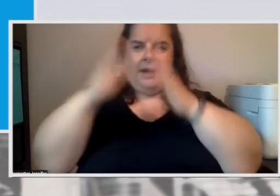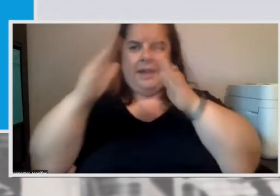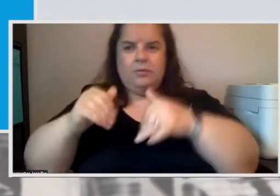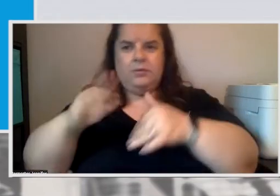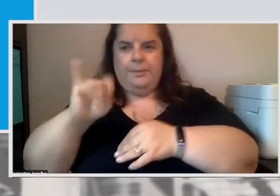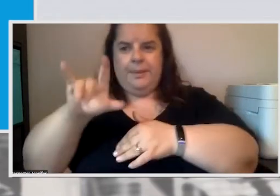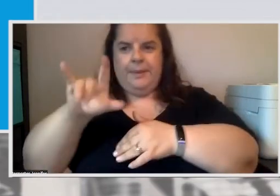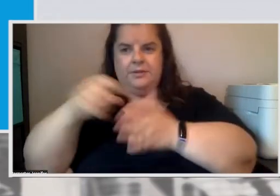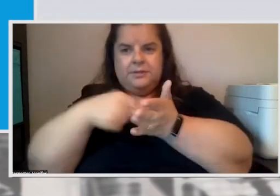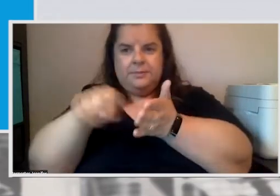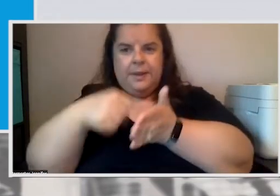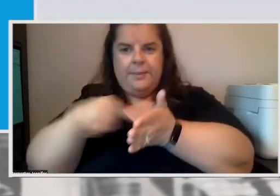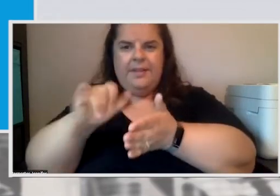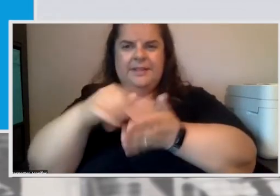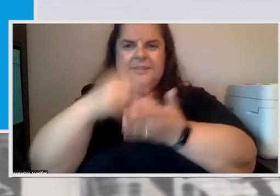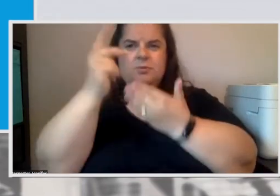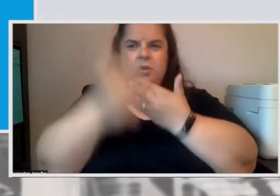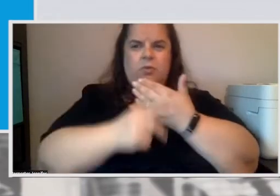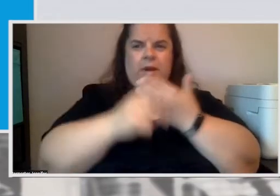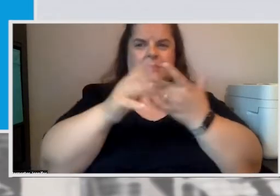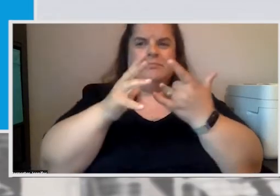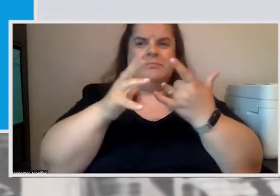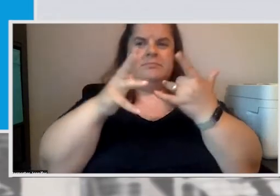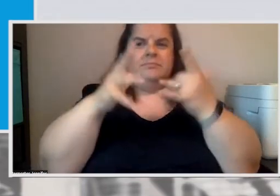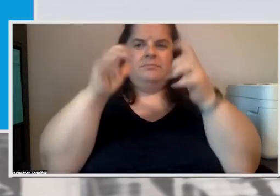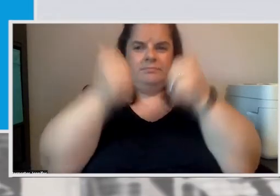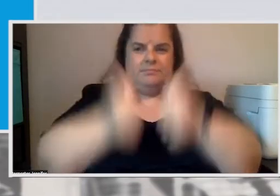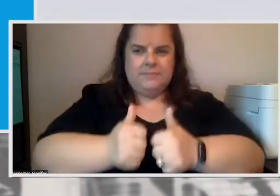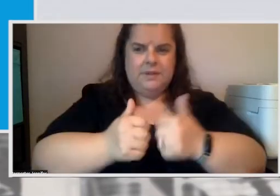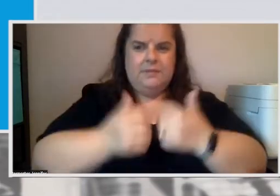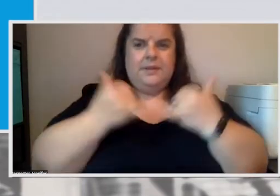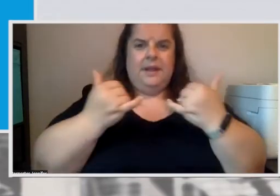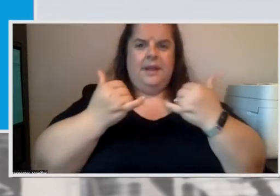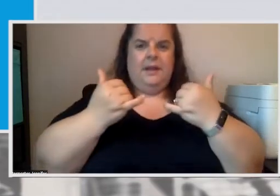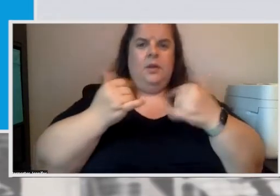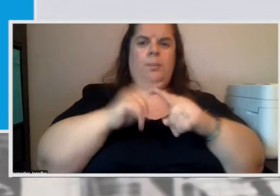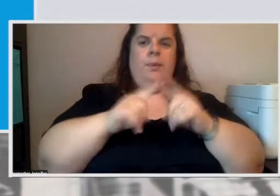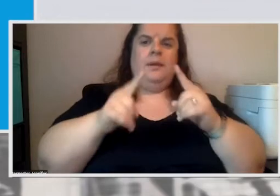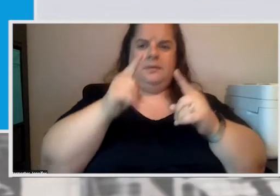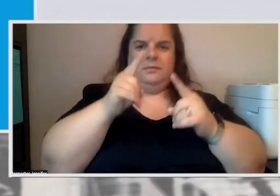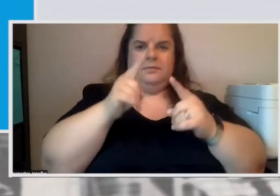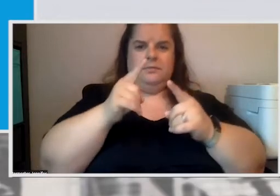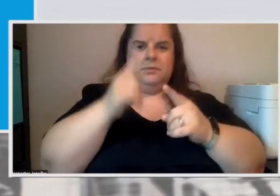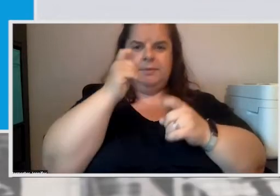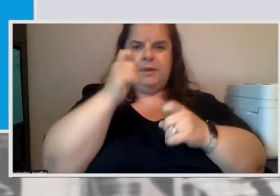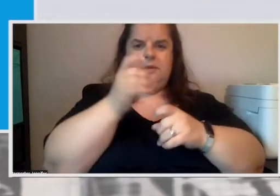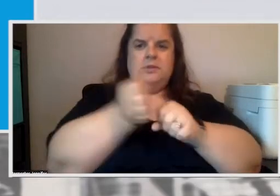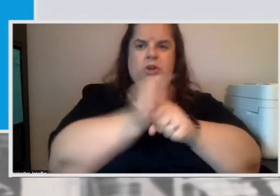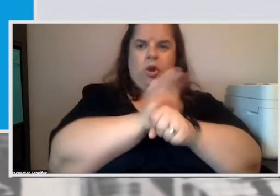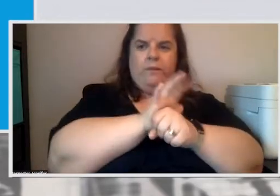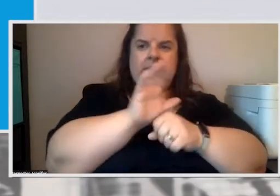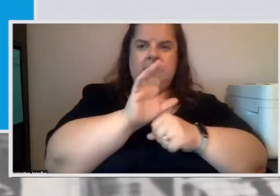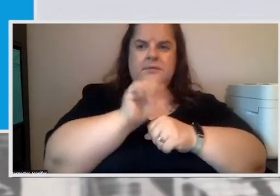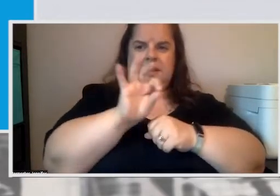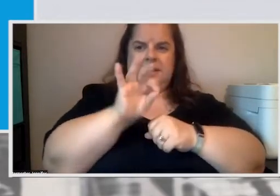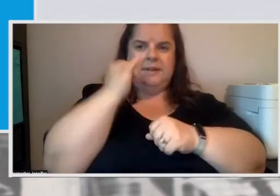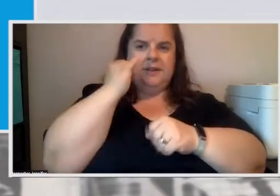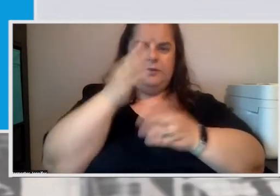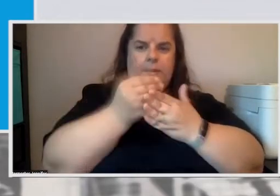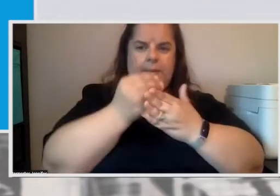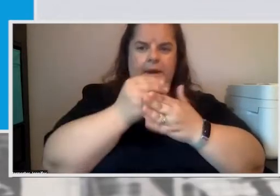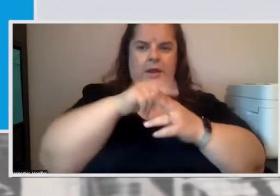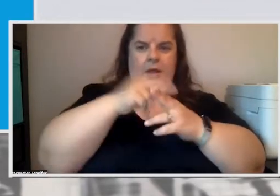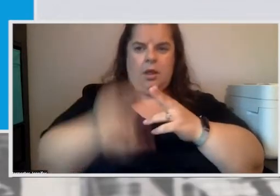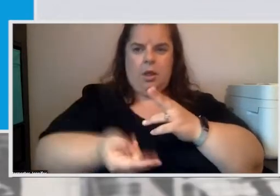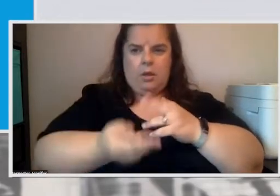program's winding down more or less, not to go into all the details. The application is closed now, but we worked with the county and others